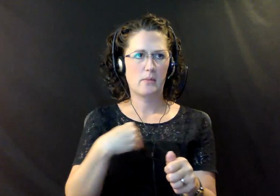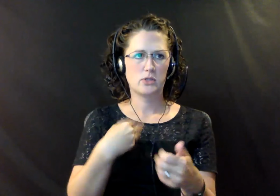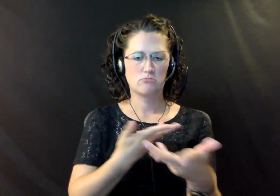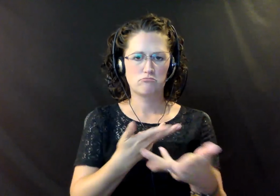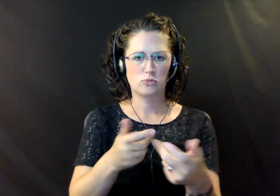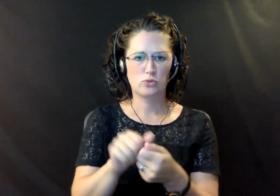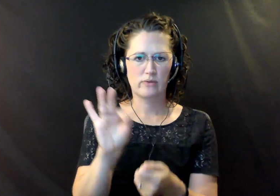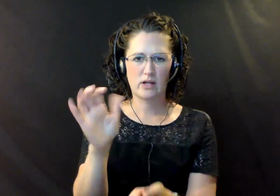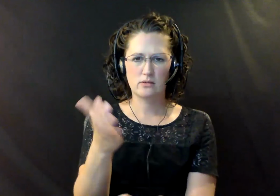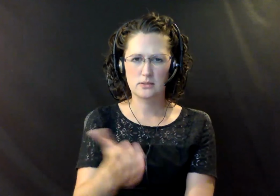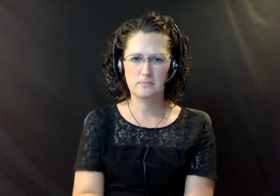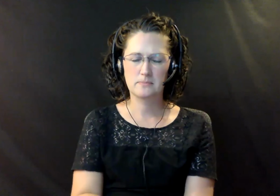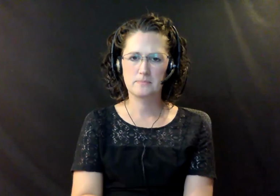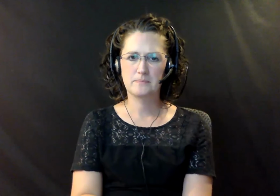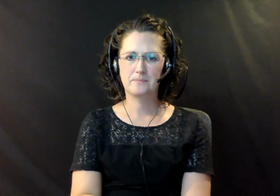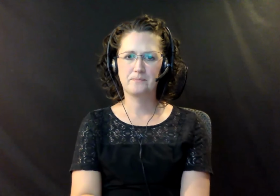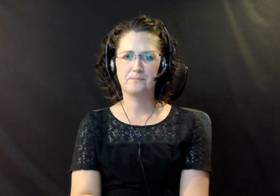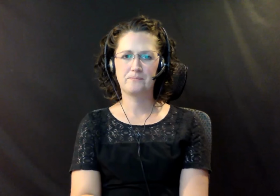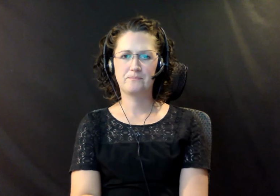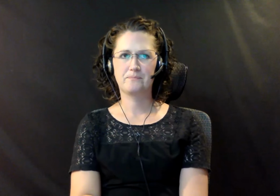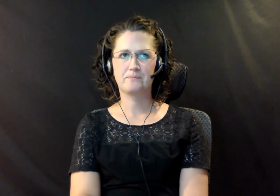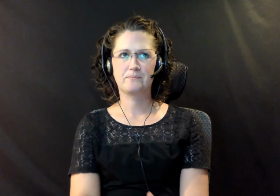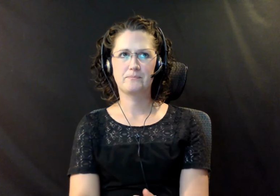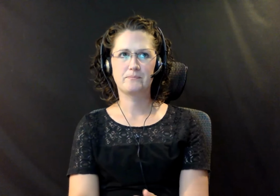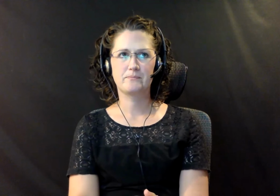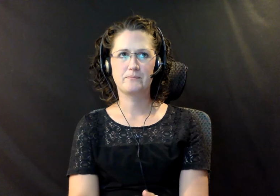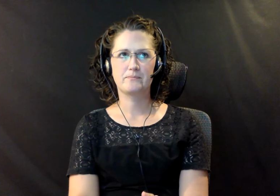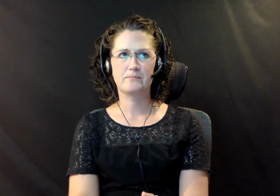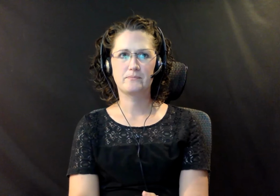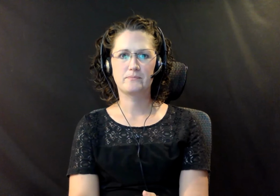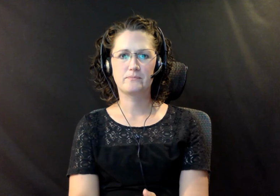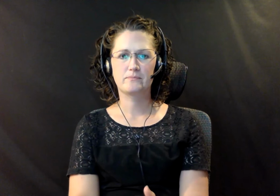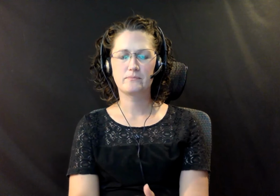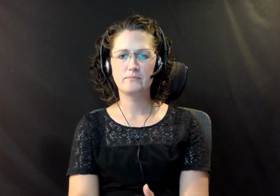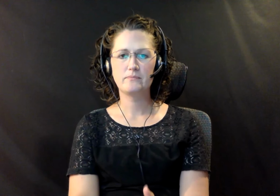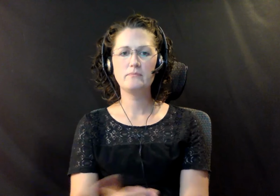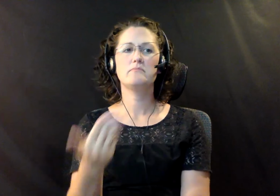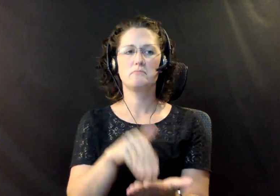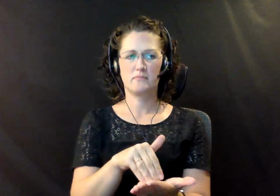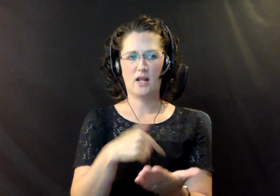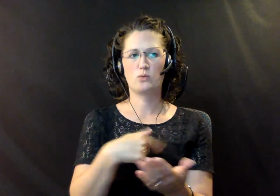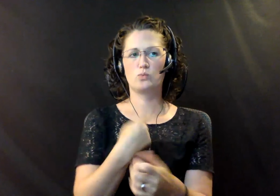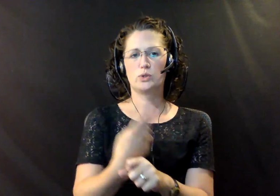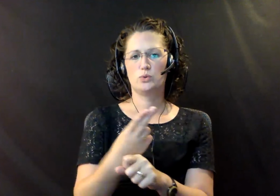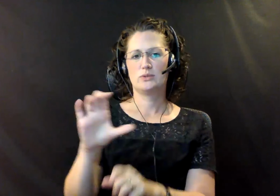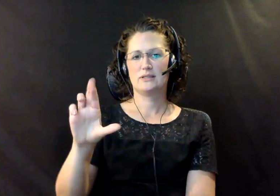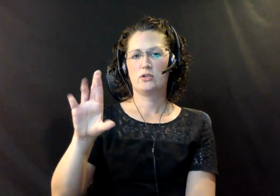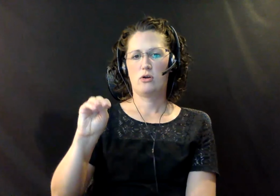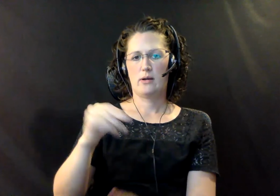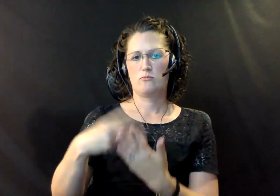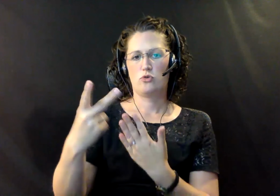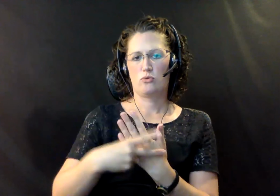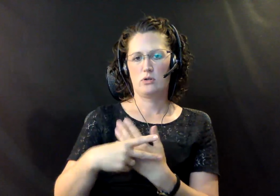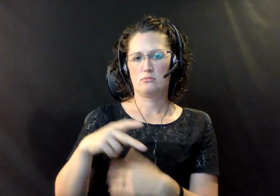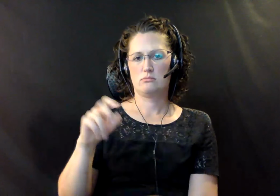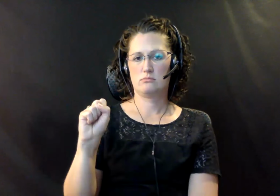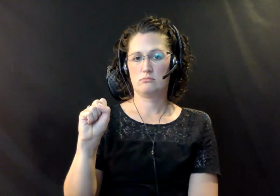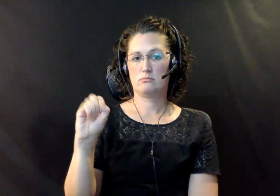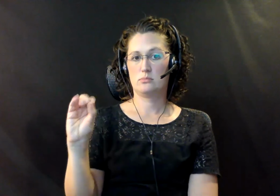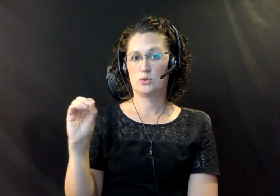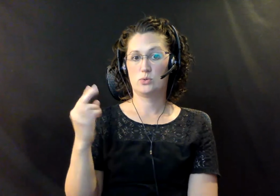faculty? So again, I'll grab this one. We actually do use a CRM program. It's Zoho.